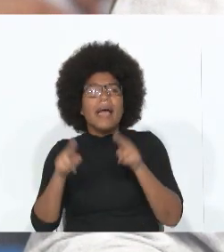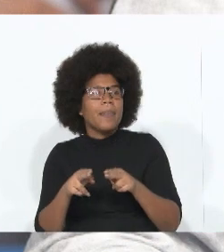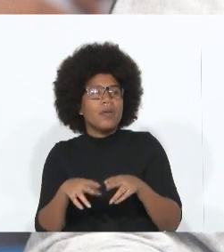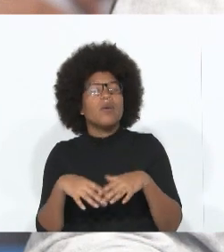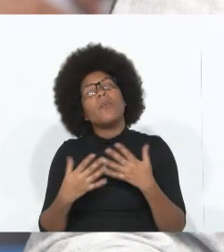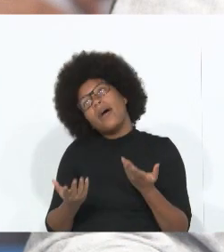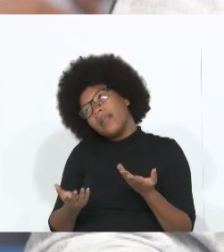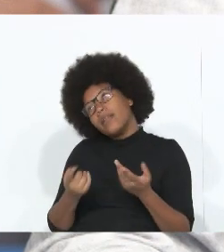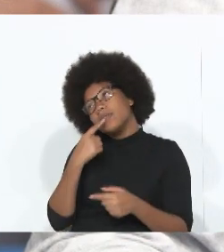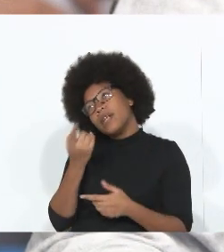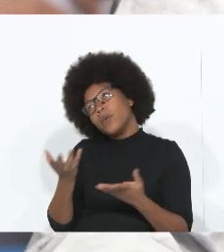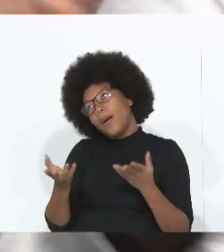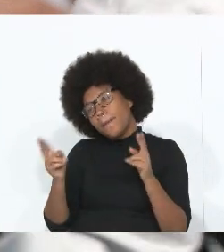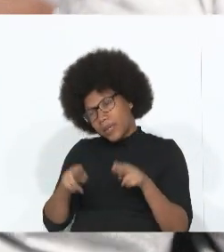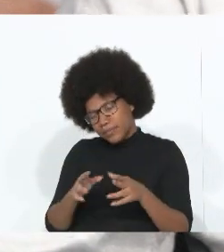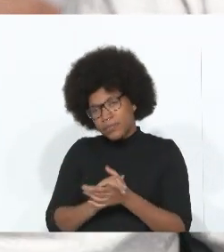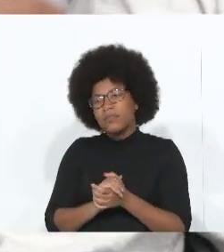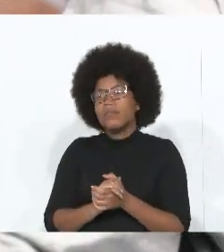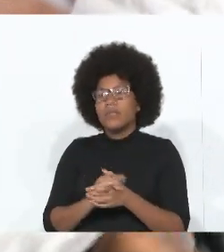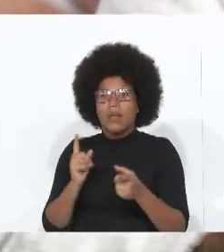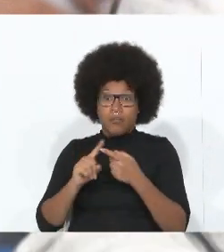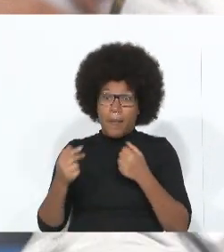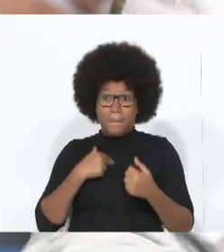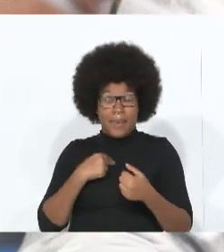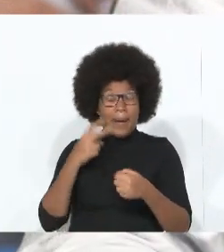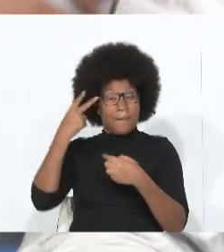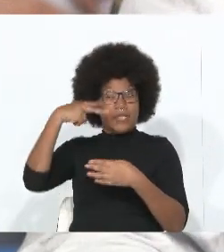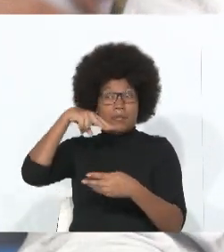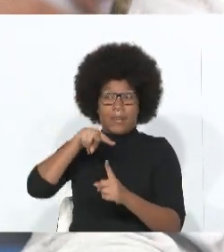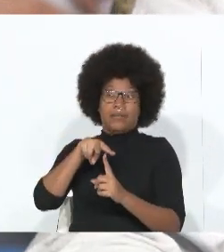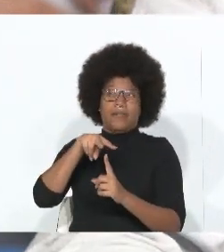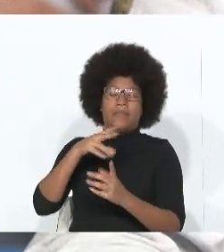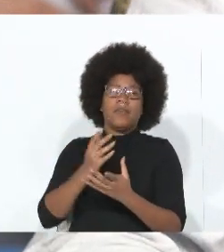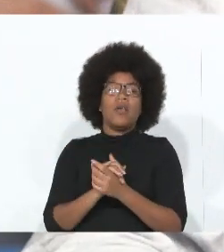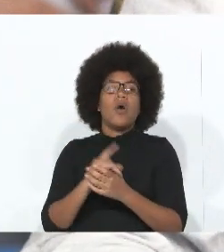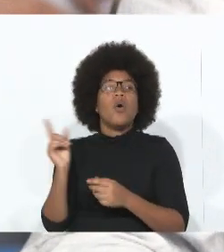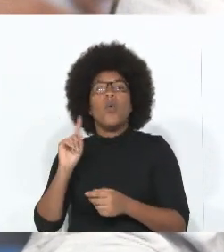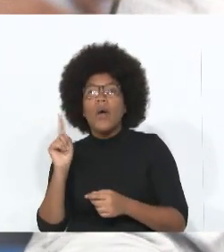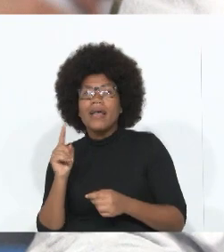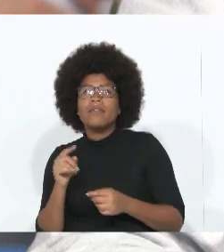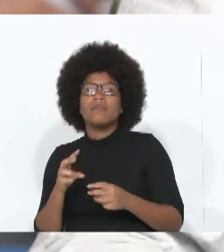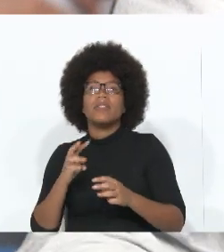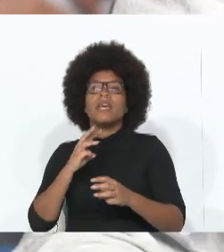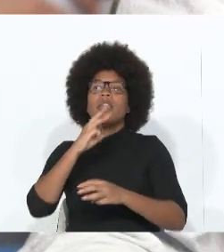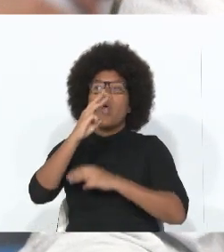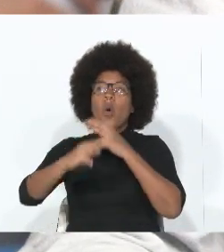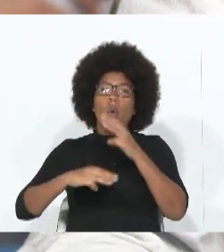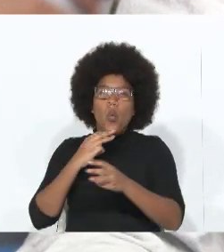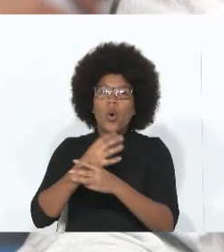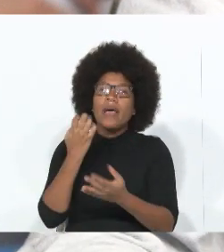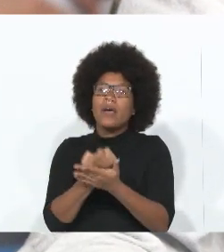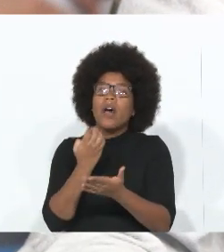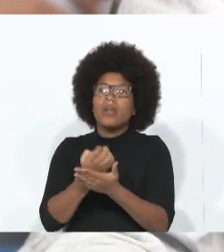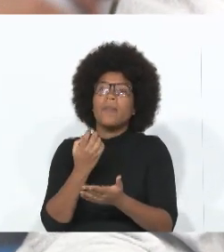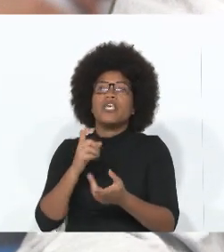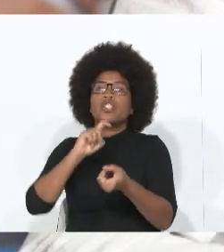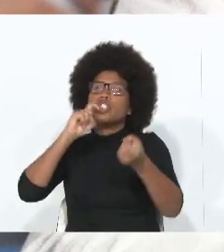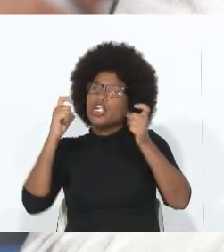you what happened from where I was sitting when the world economy took a slide in